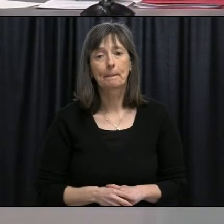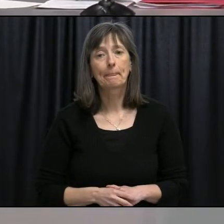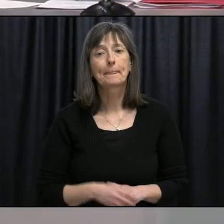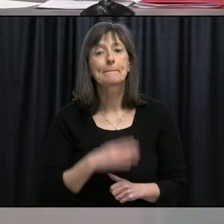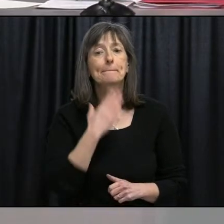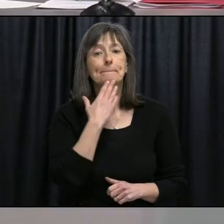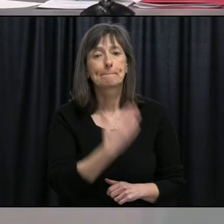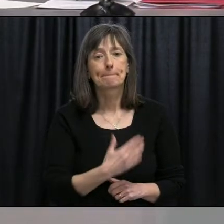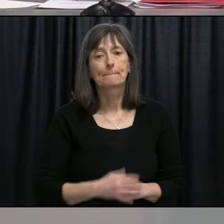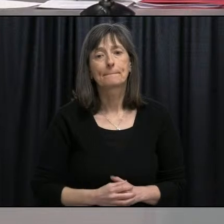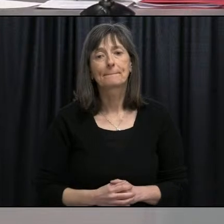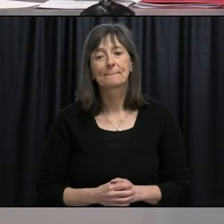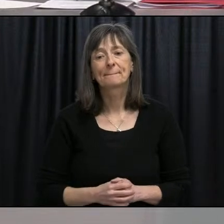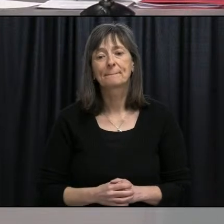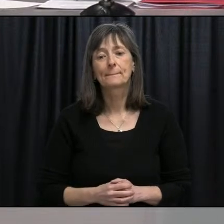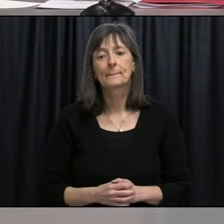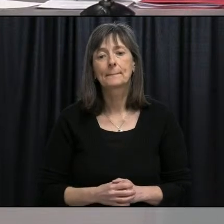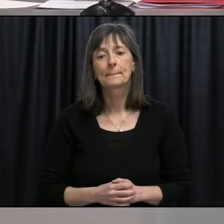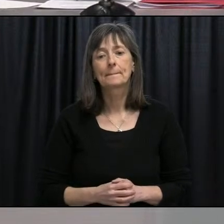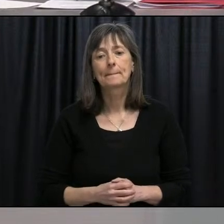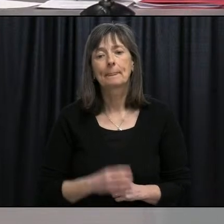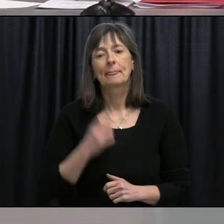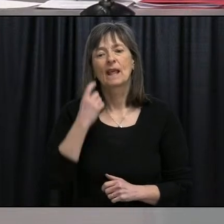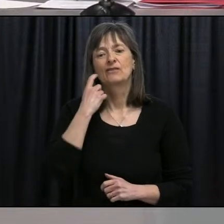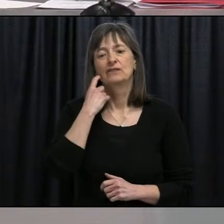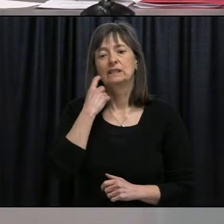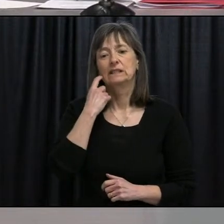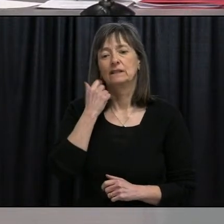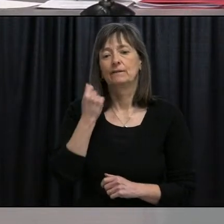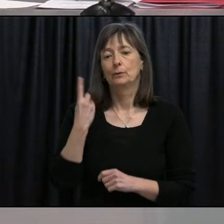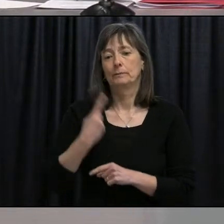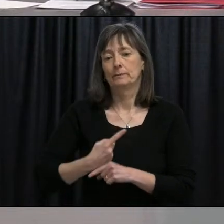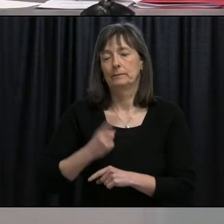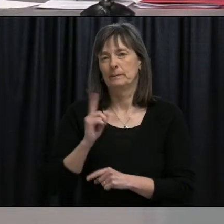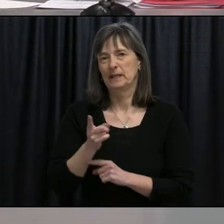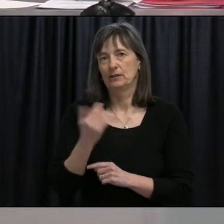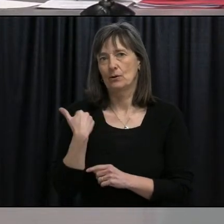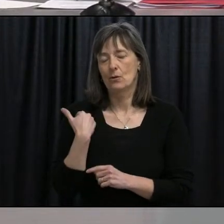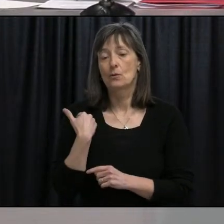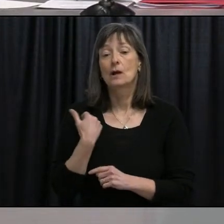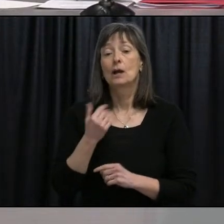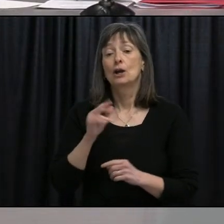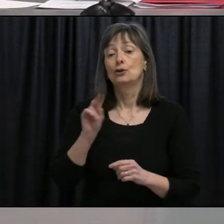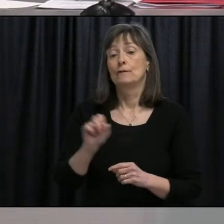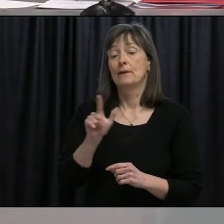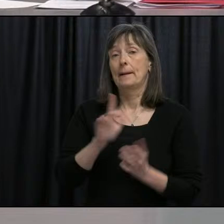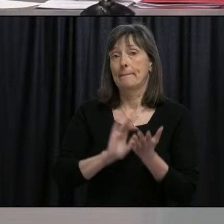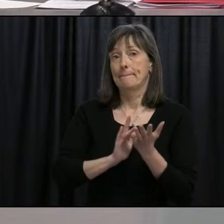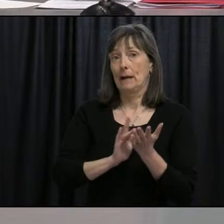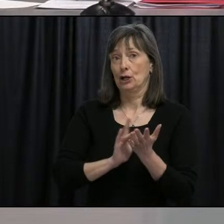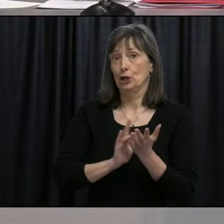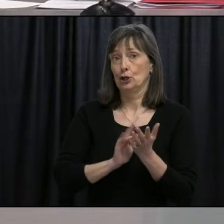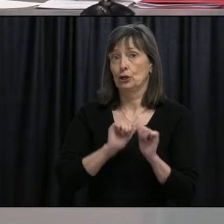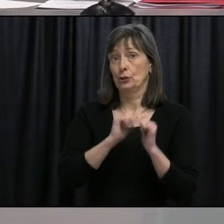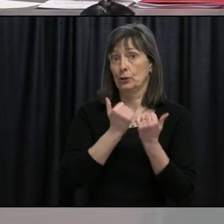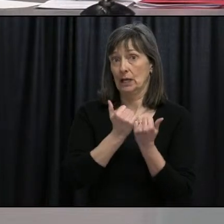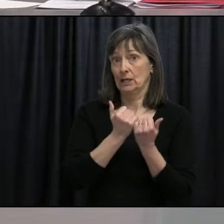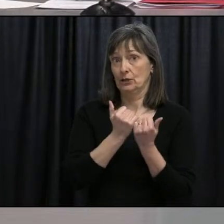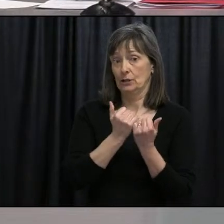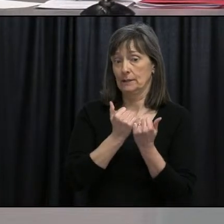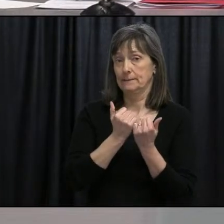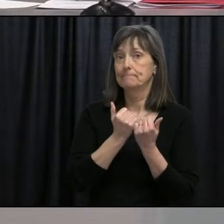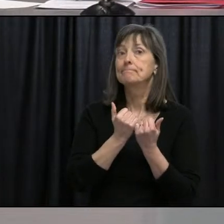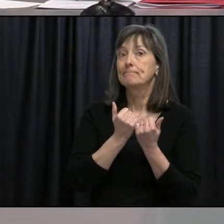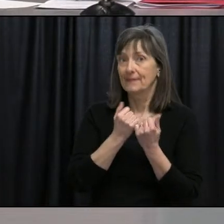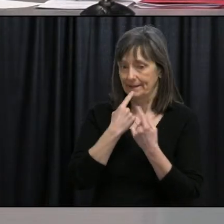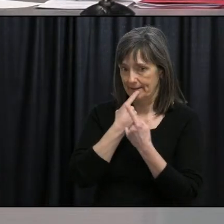Thank you. And just a few minutes ago, the Newfoundland and Labrador Medical Association sent out a press release calling for Eastern Health to address